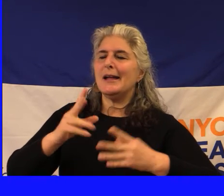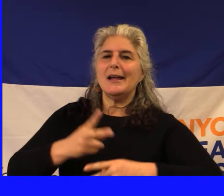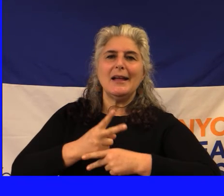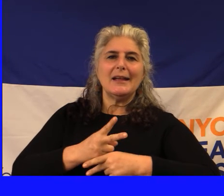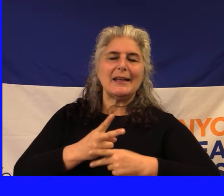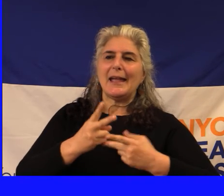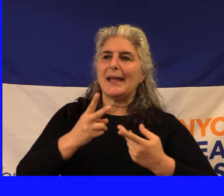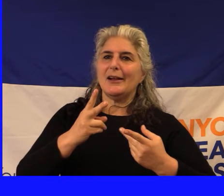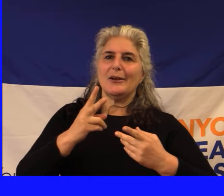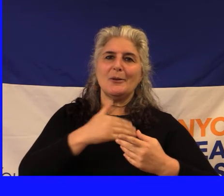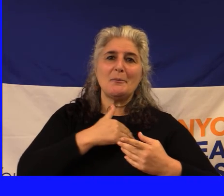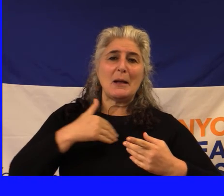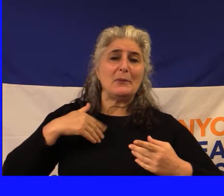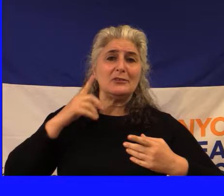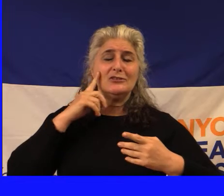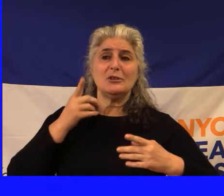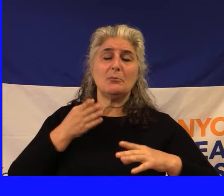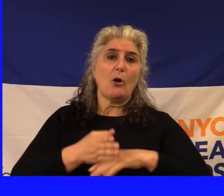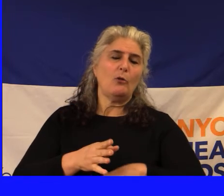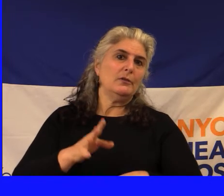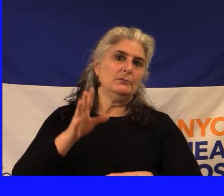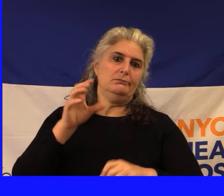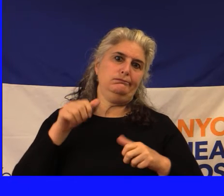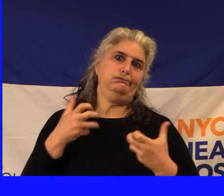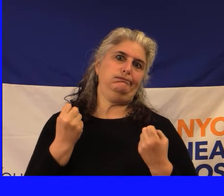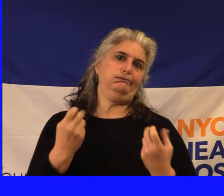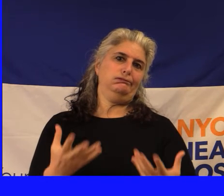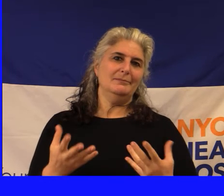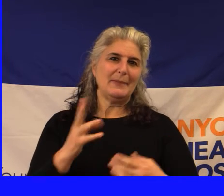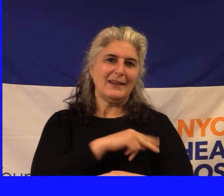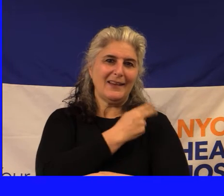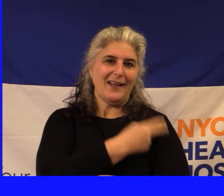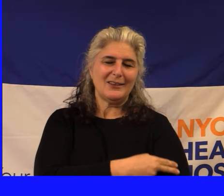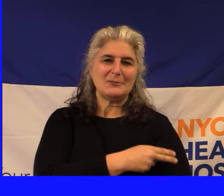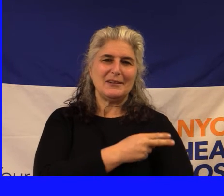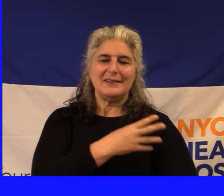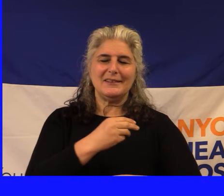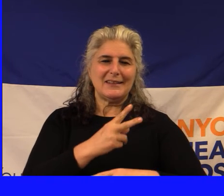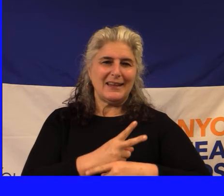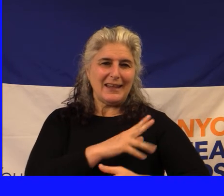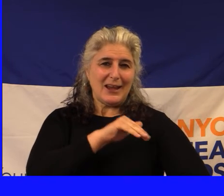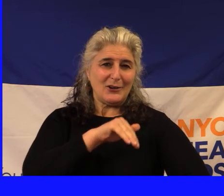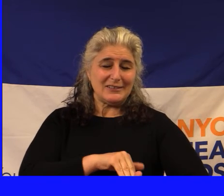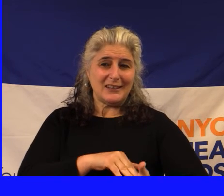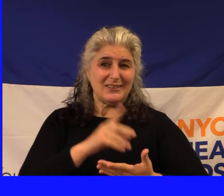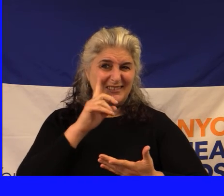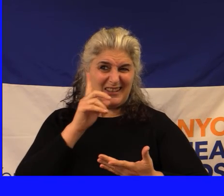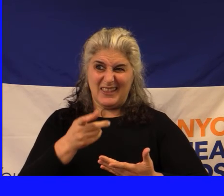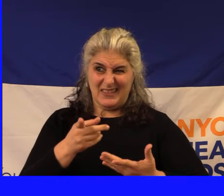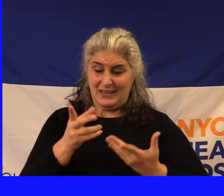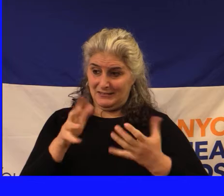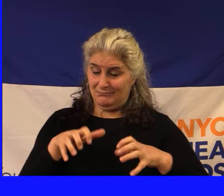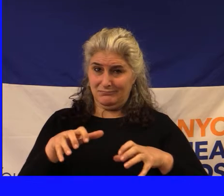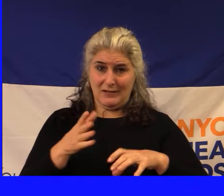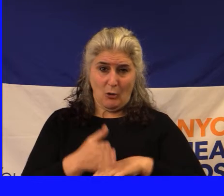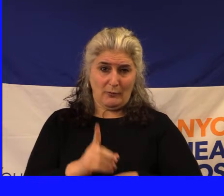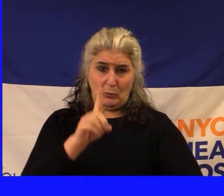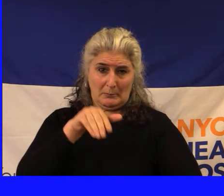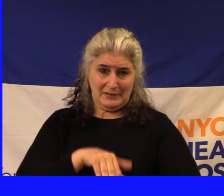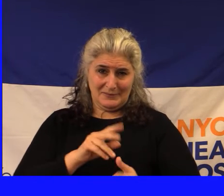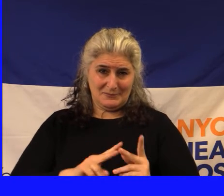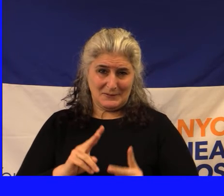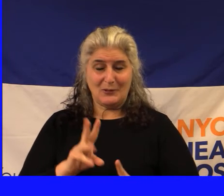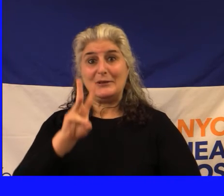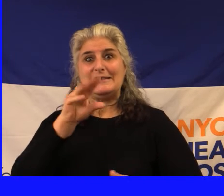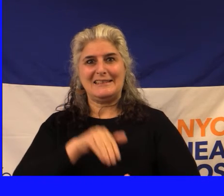health and hospitals of over 400,000, is a great opportunity. And so we are focused here. We are